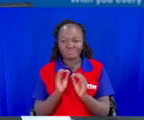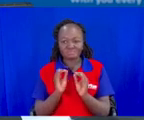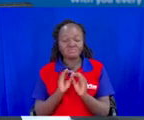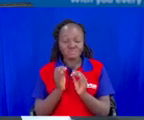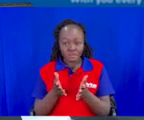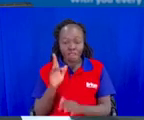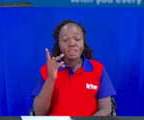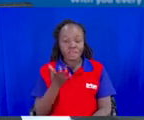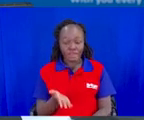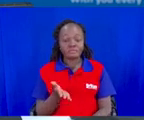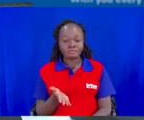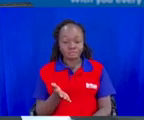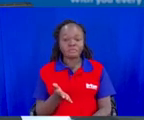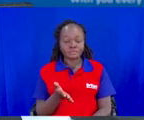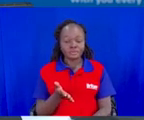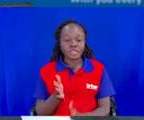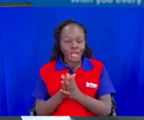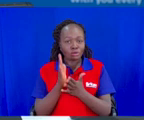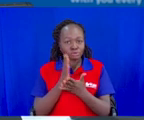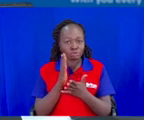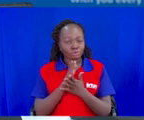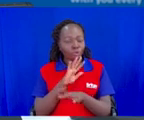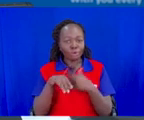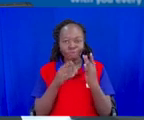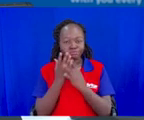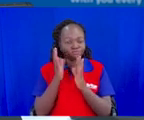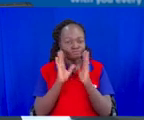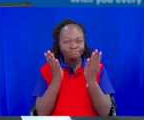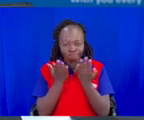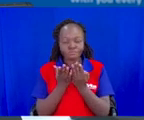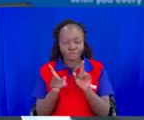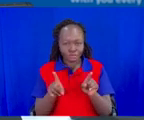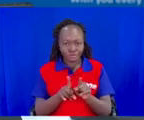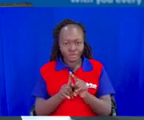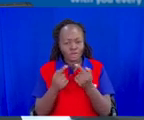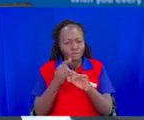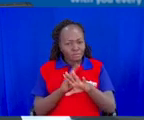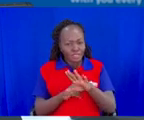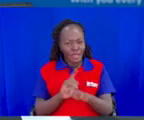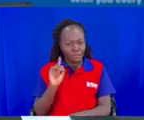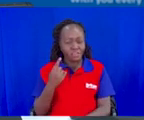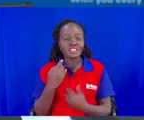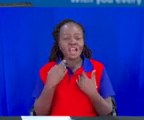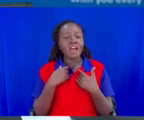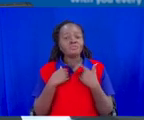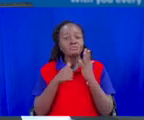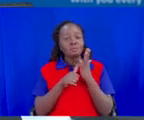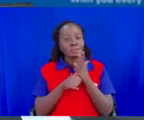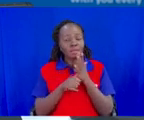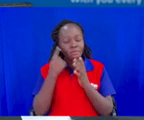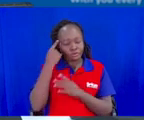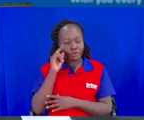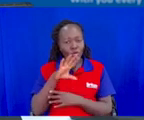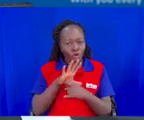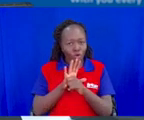here in Kenya and indeed globally. Since the outbreak of COVID-19 in Kenya,